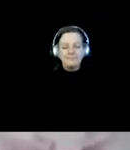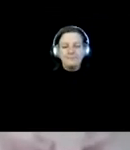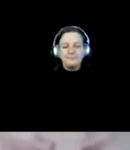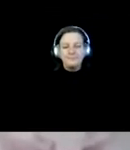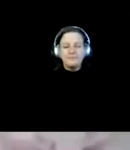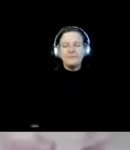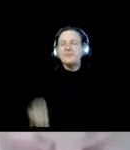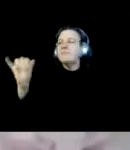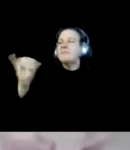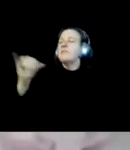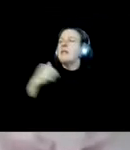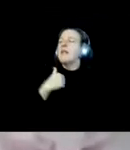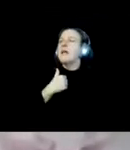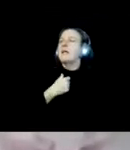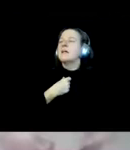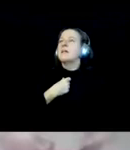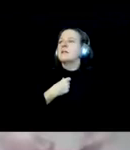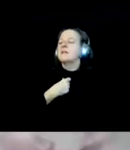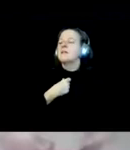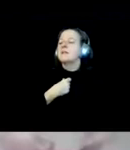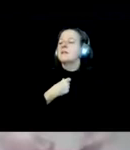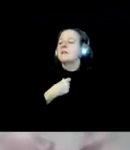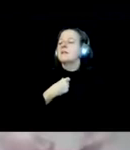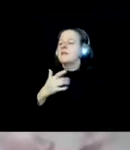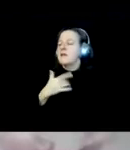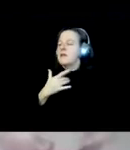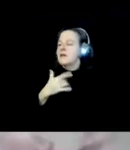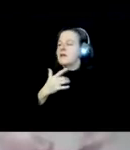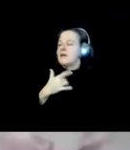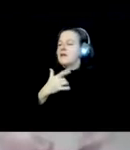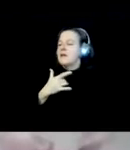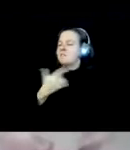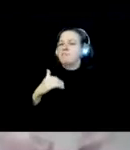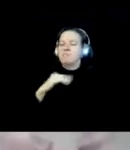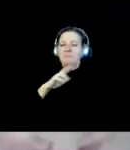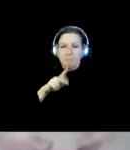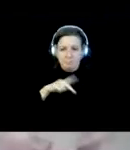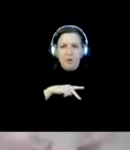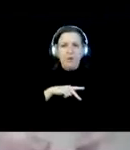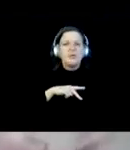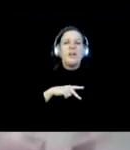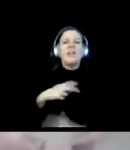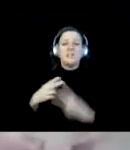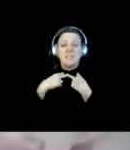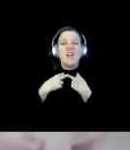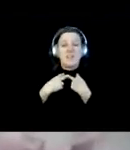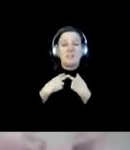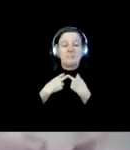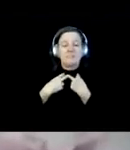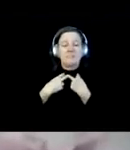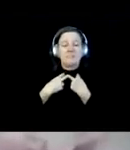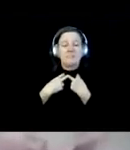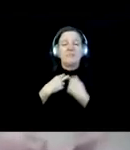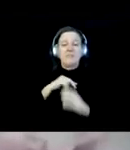Like, I felt really personally stuck at the time that I was making